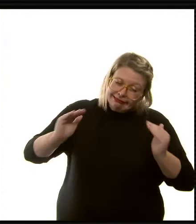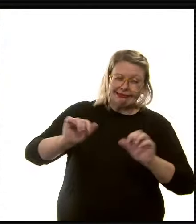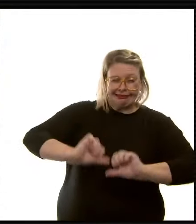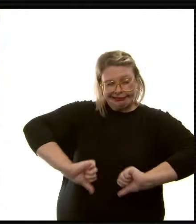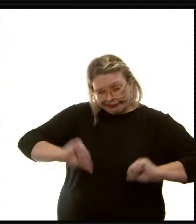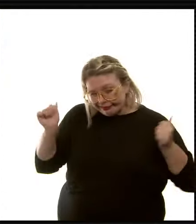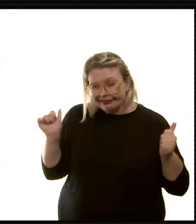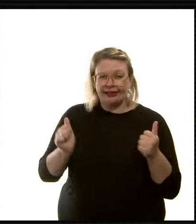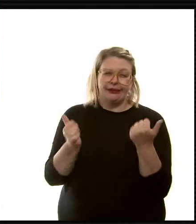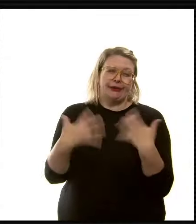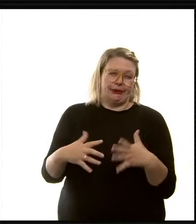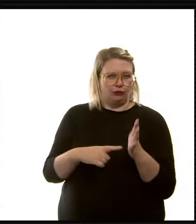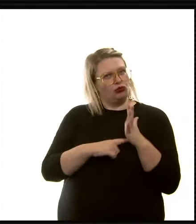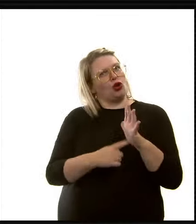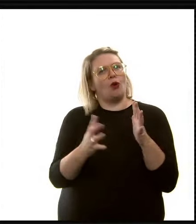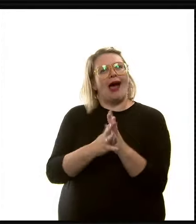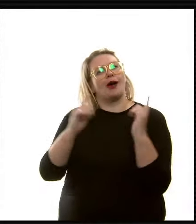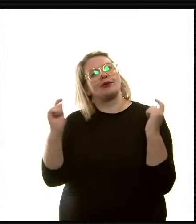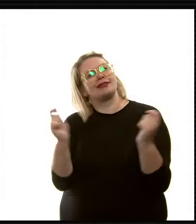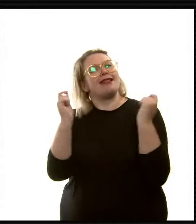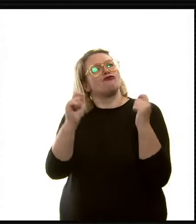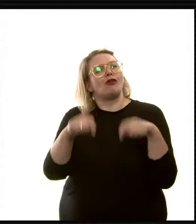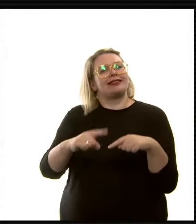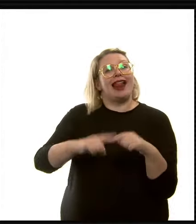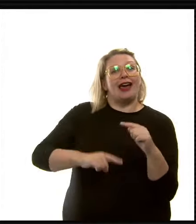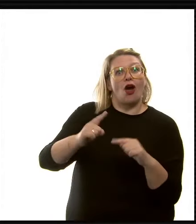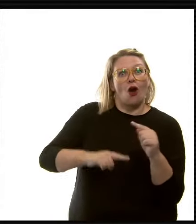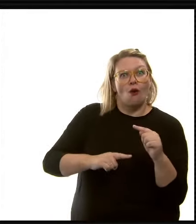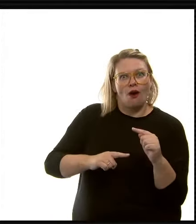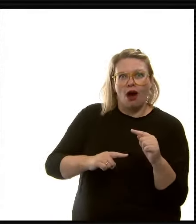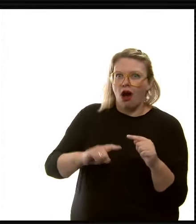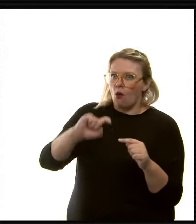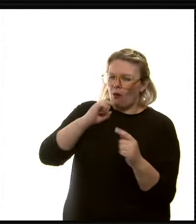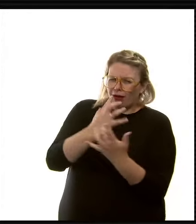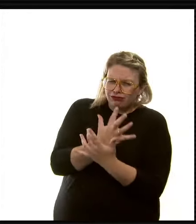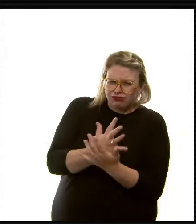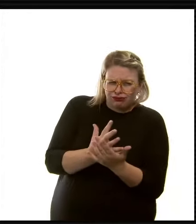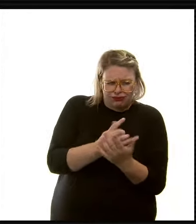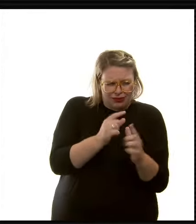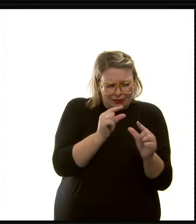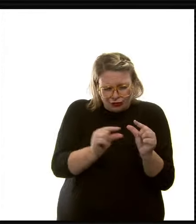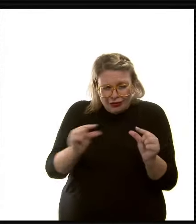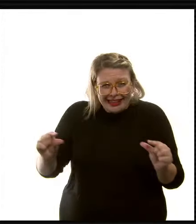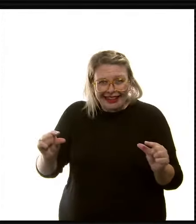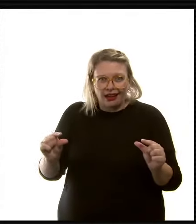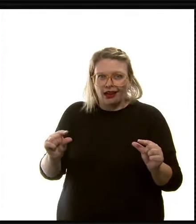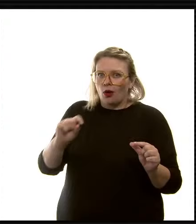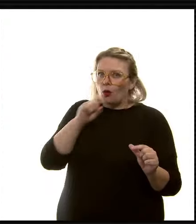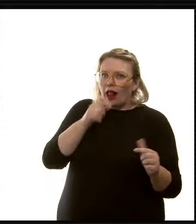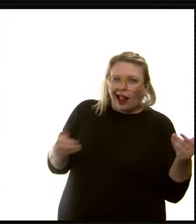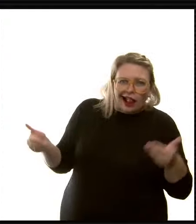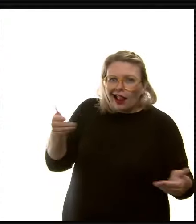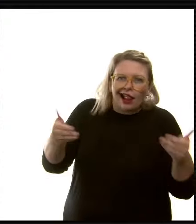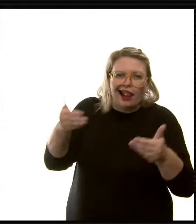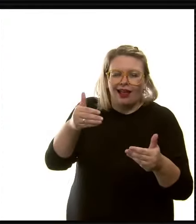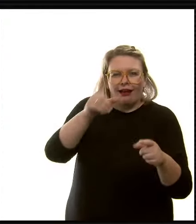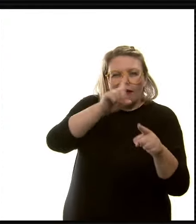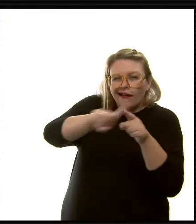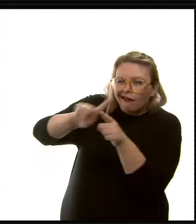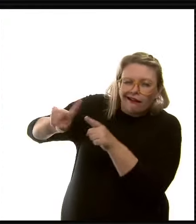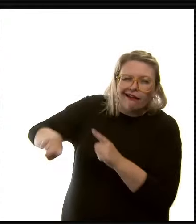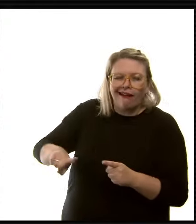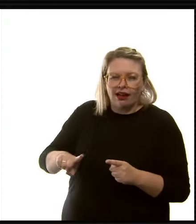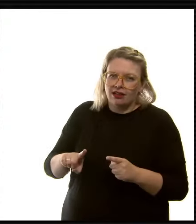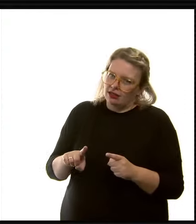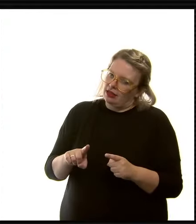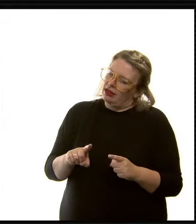is a true symbol of celebration. So there's going to be plenty of bricks, some unexpected builds, and in true LEGO